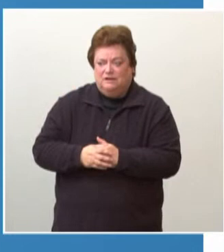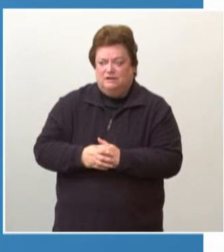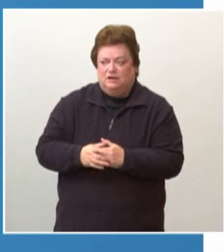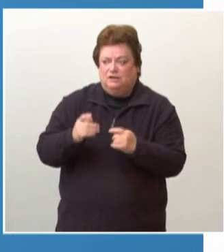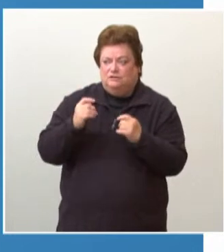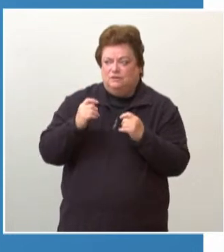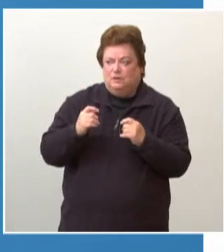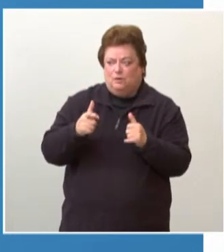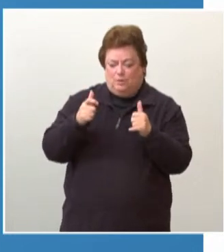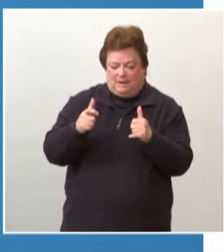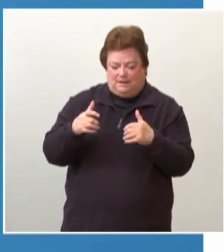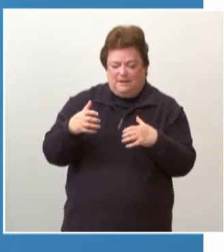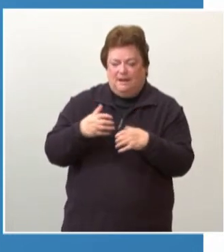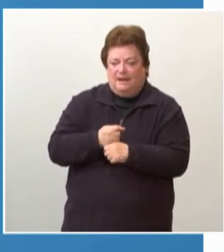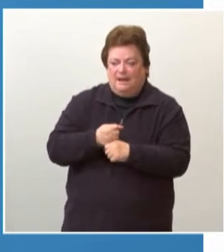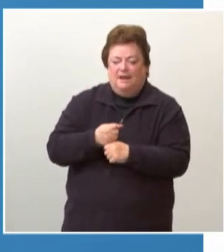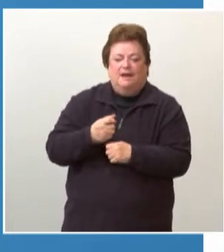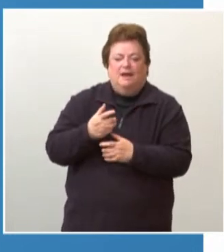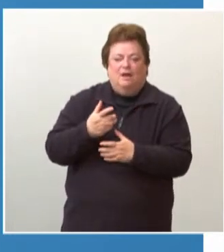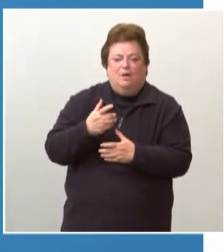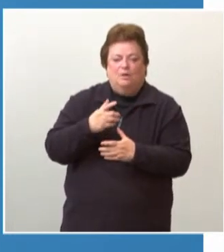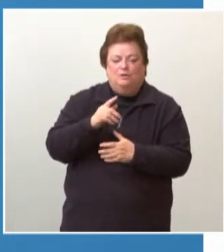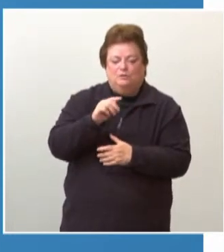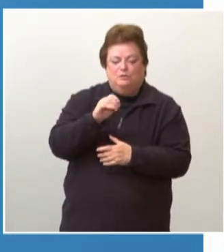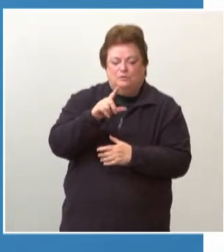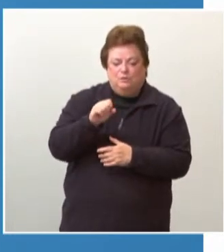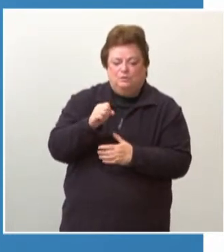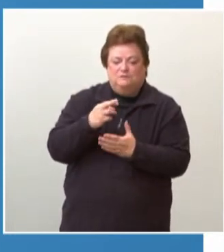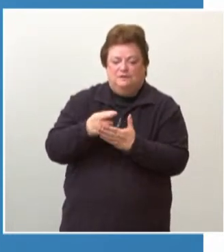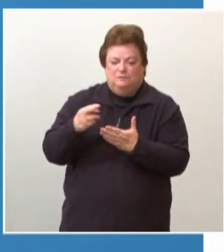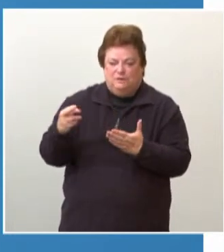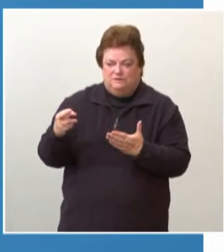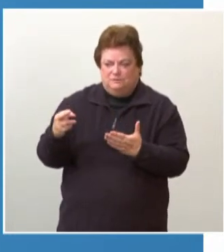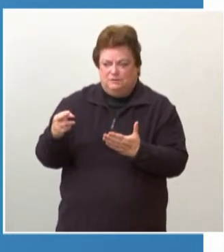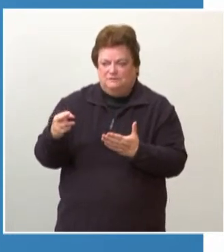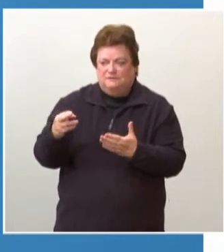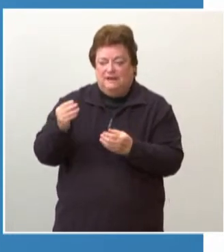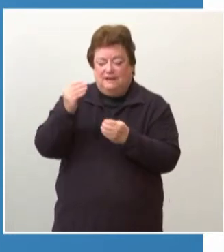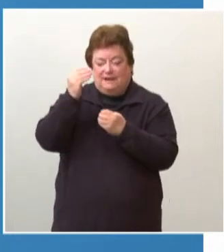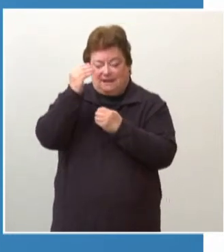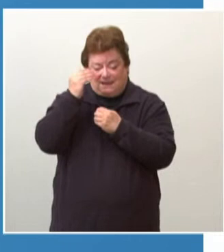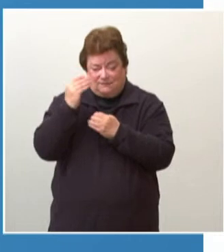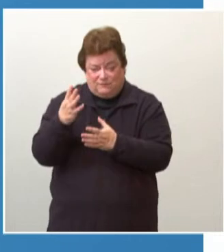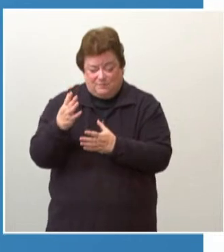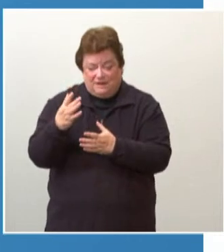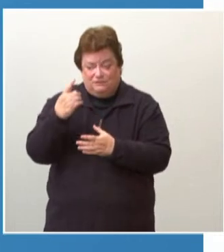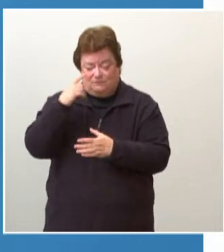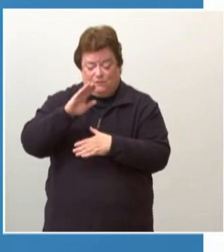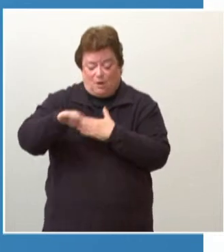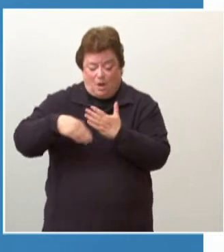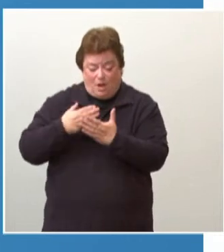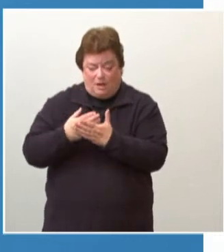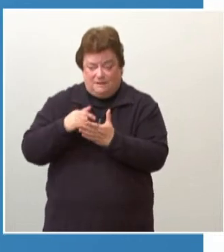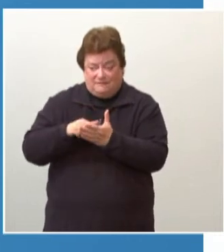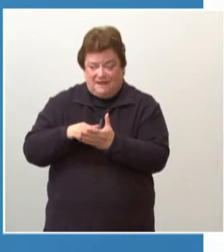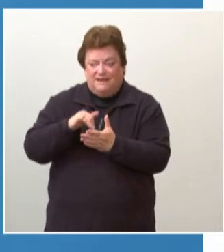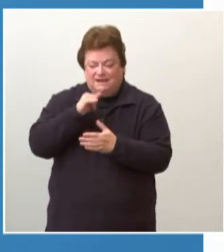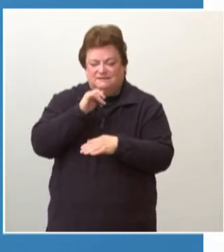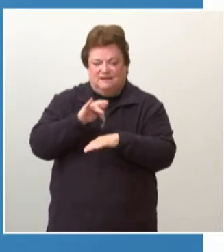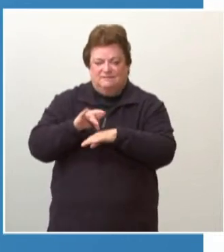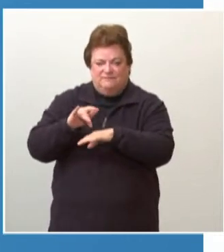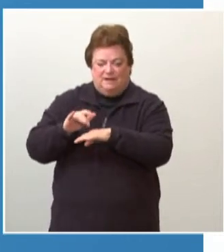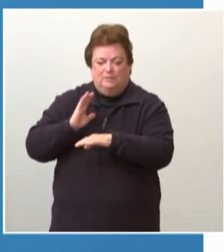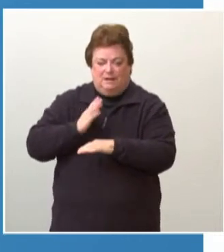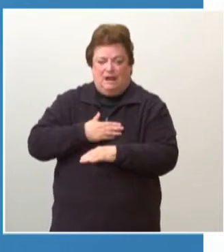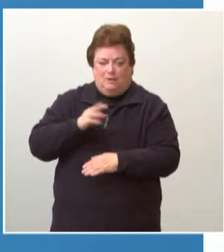recap of the tools and resources we mentioned today. Information of for all of these is available at